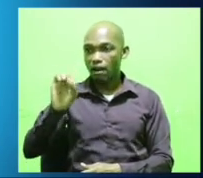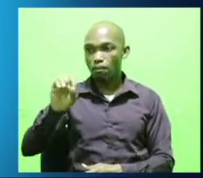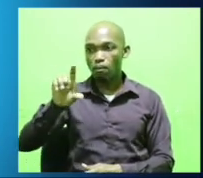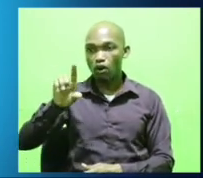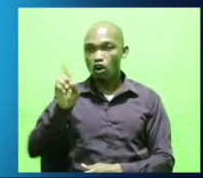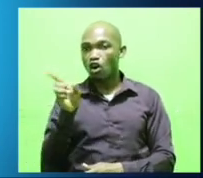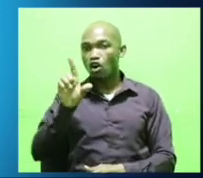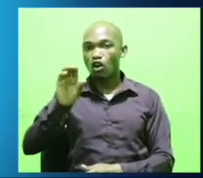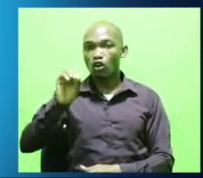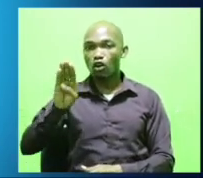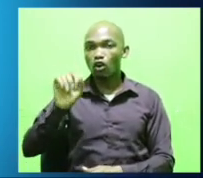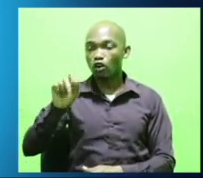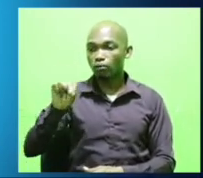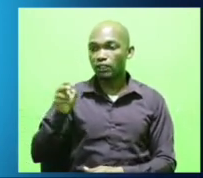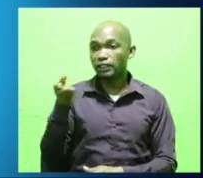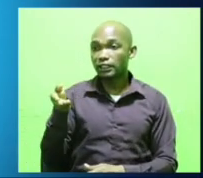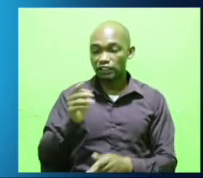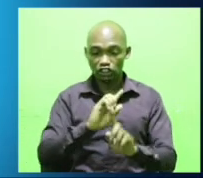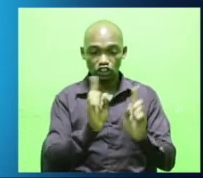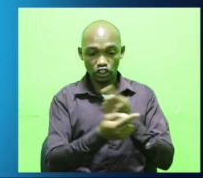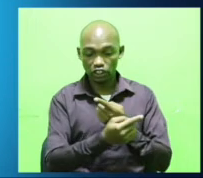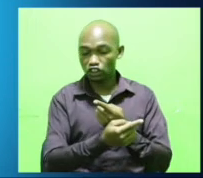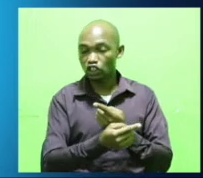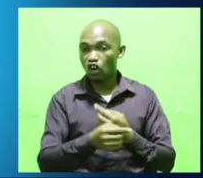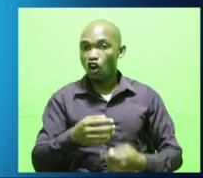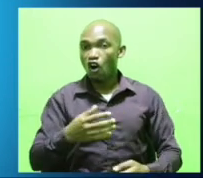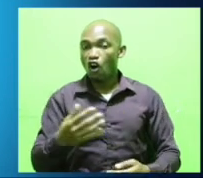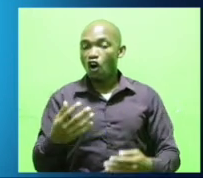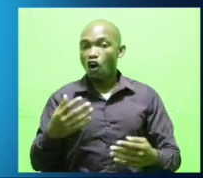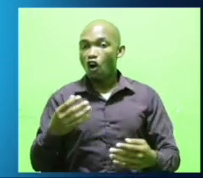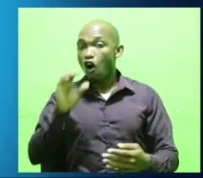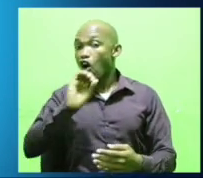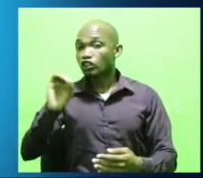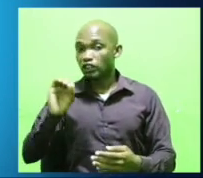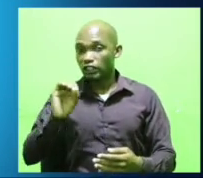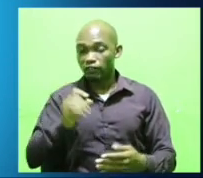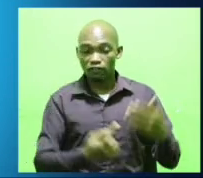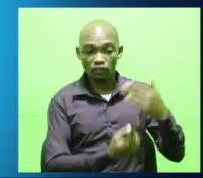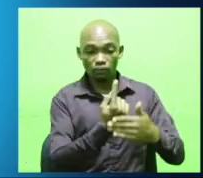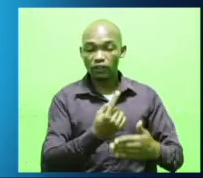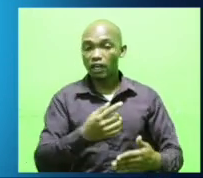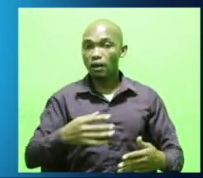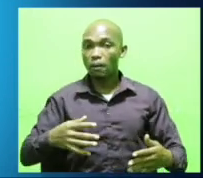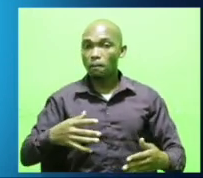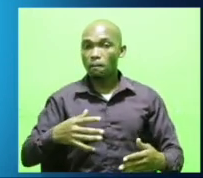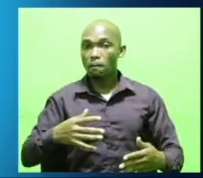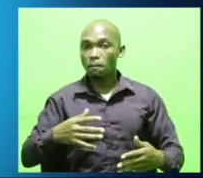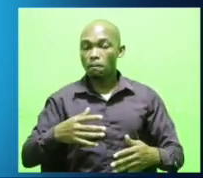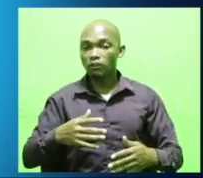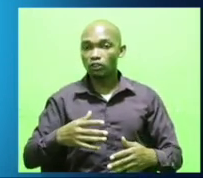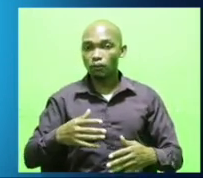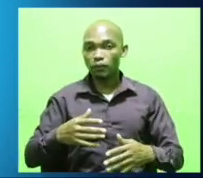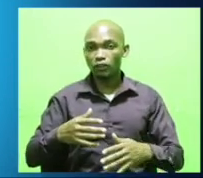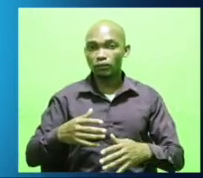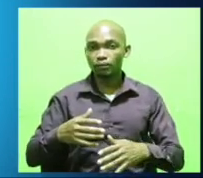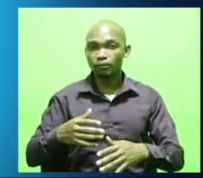forms oxyhemoglobin. Hemoglobin is the substance in the red blood cell which transports oxygen